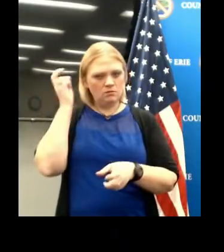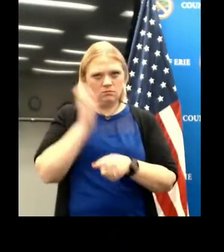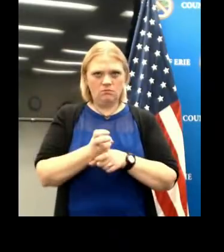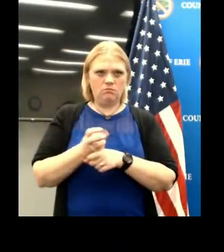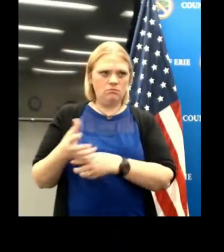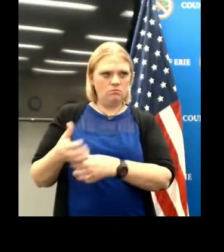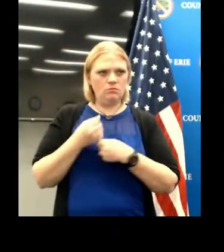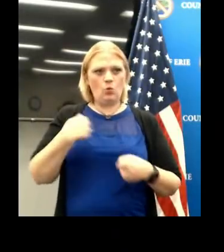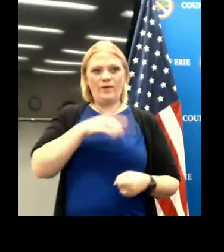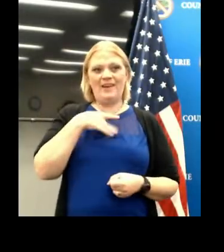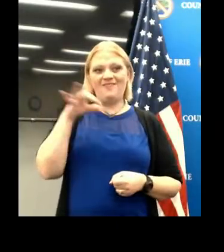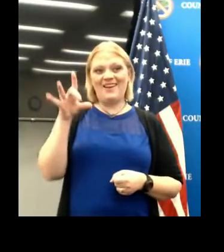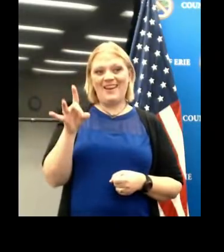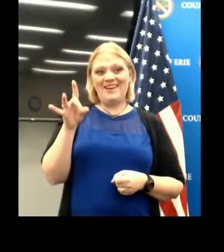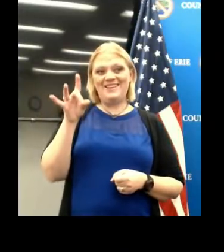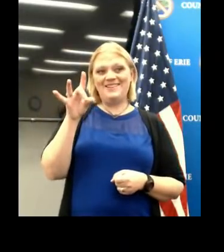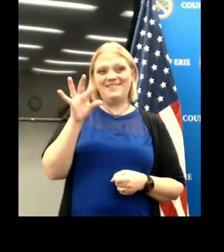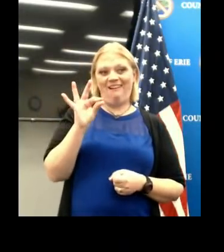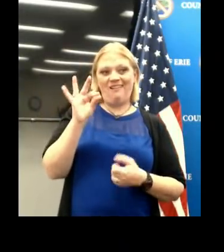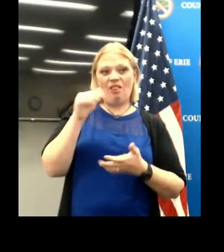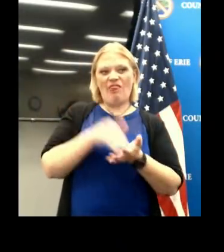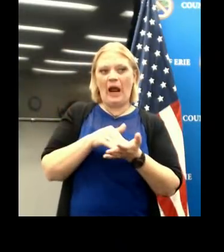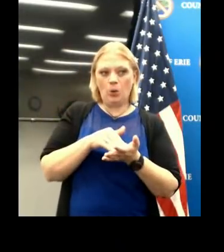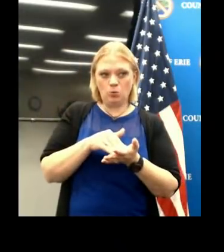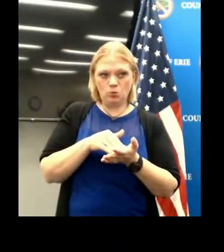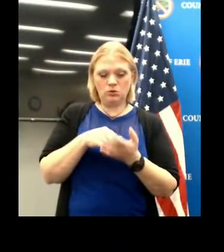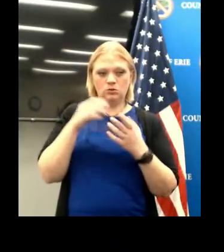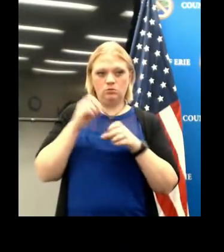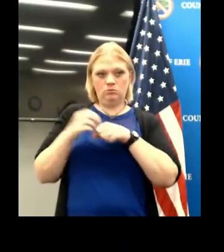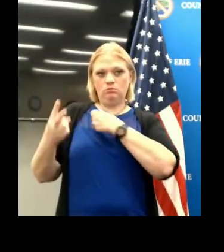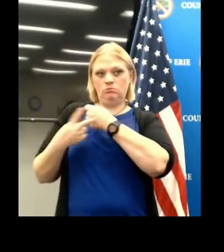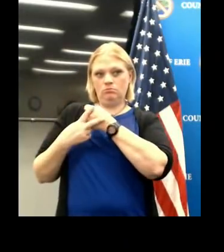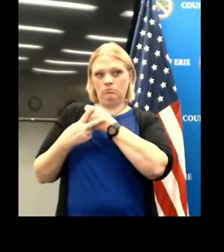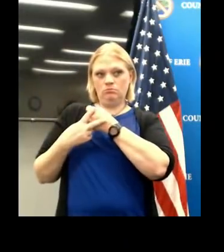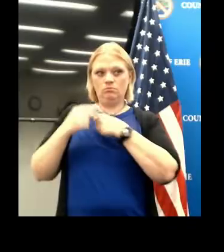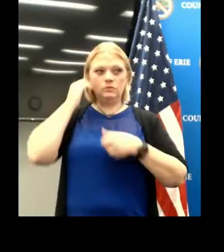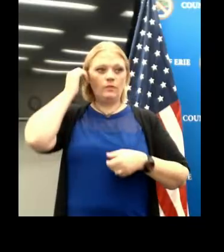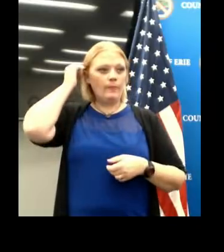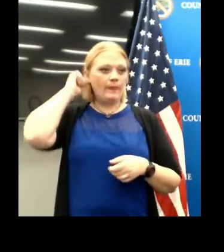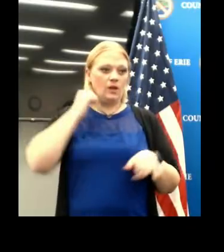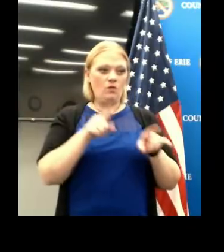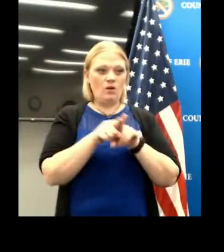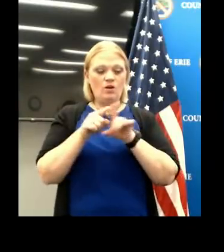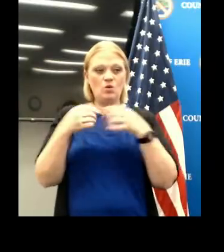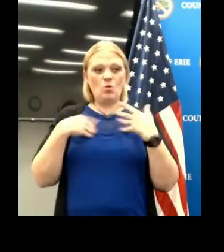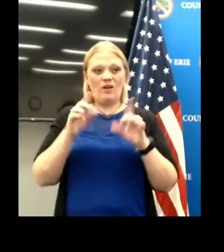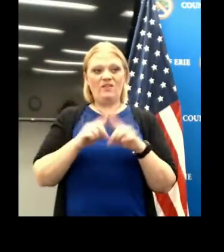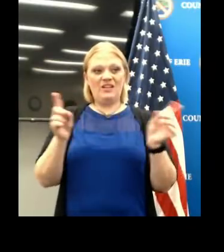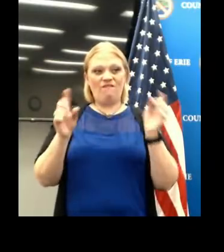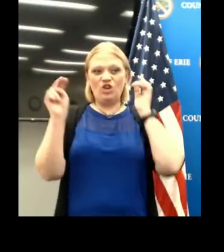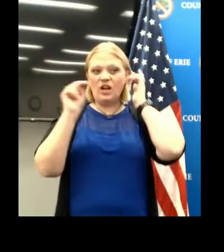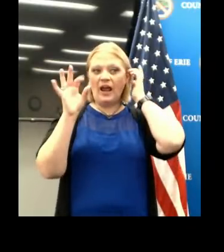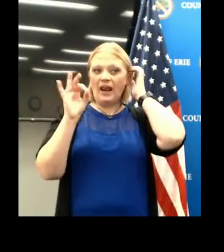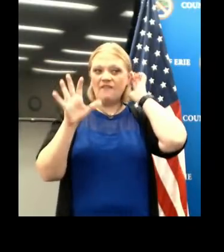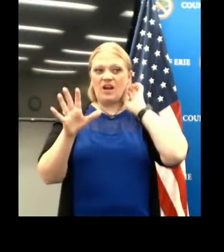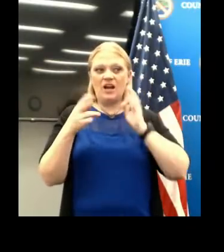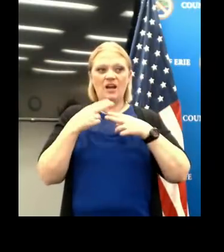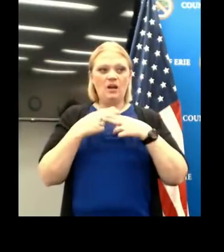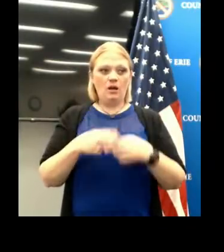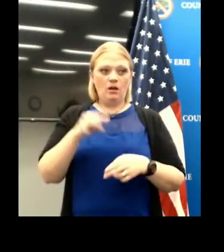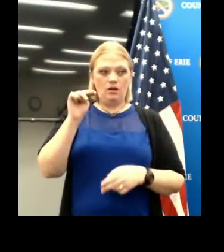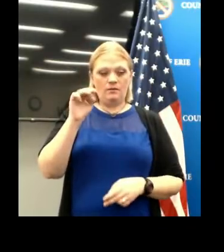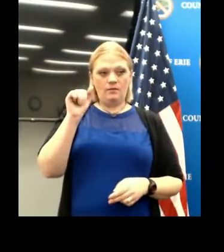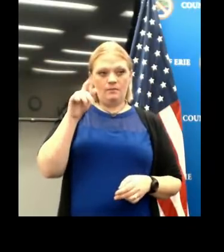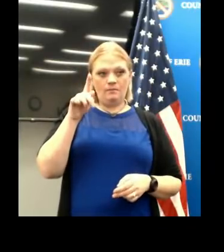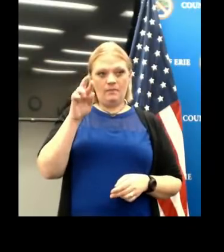have 89,000 of those in stock. We also have different N95 masks. They're called the